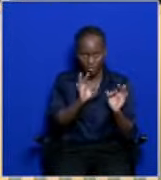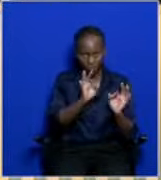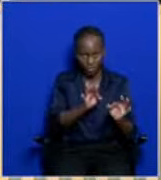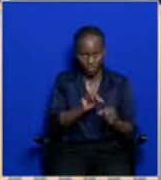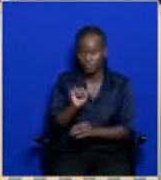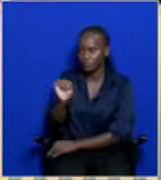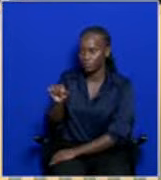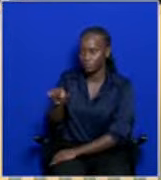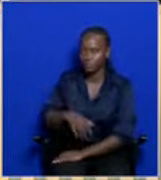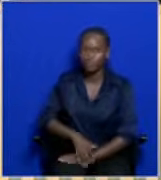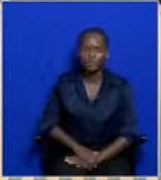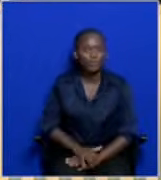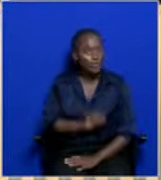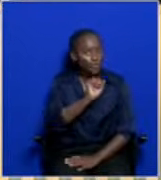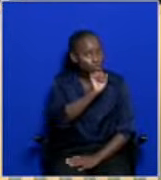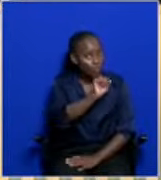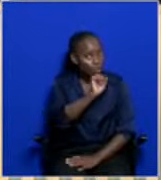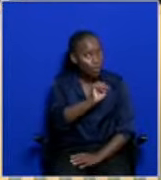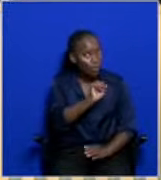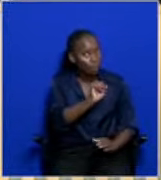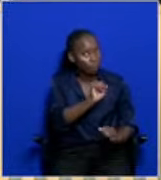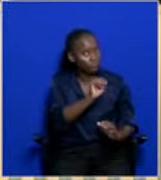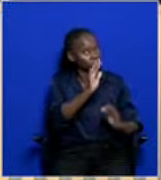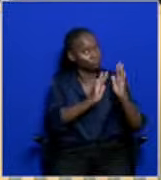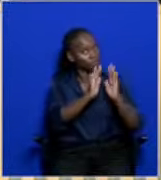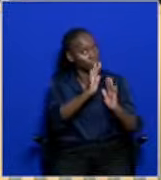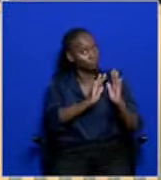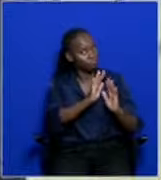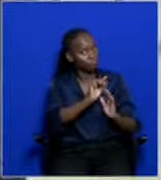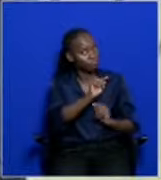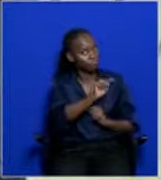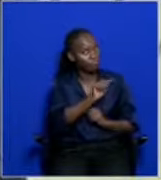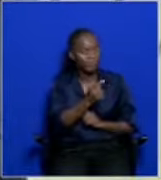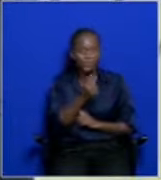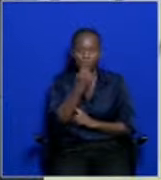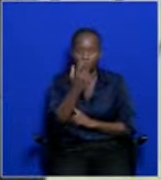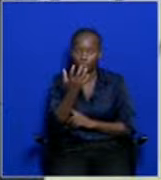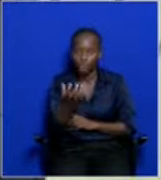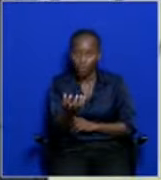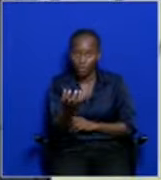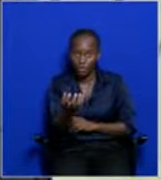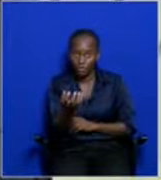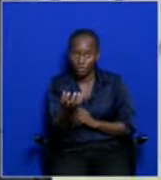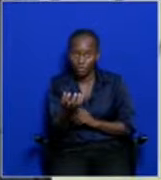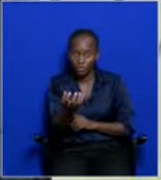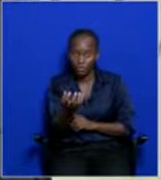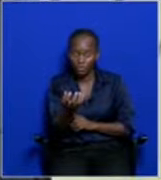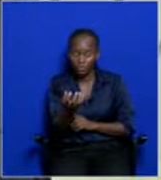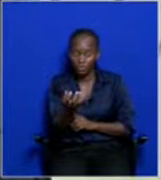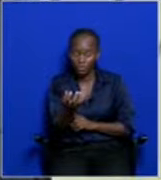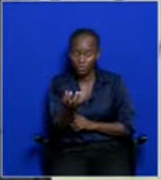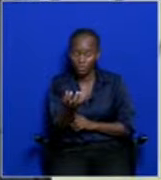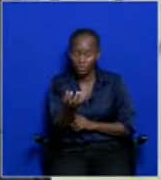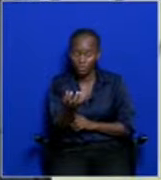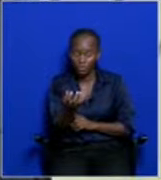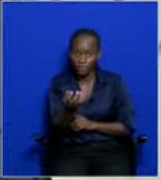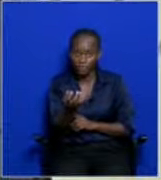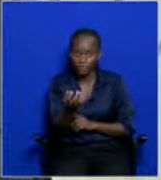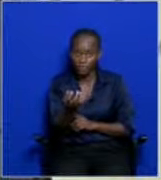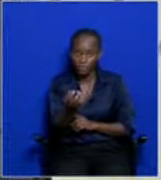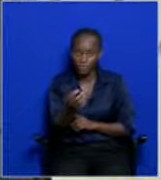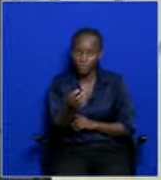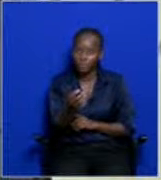that those rocks, as Mackenzie has confirmed, were handed over to the person in the white